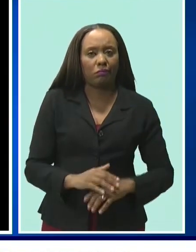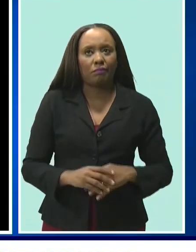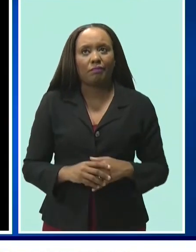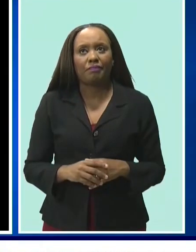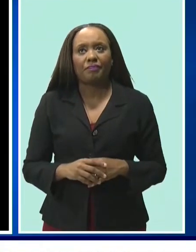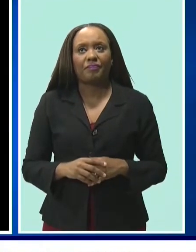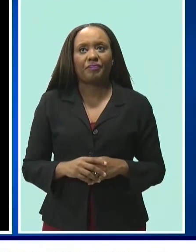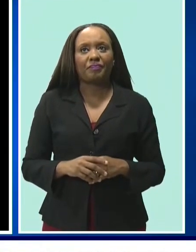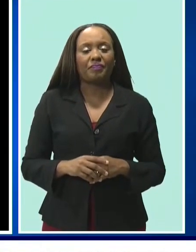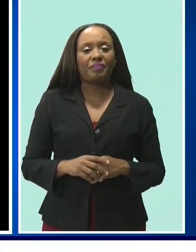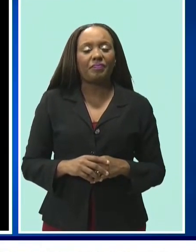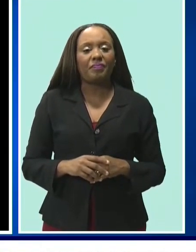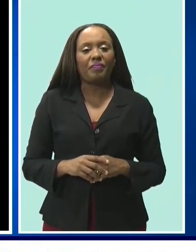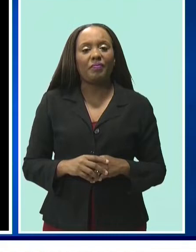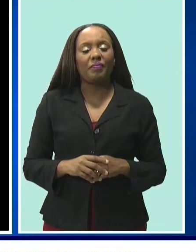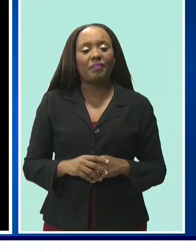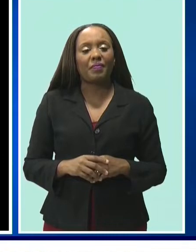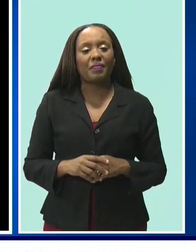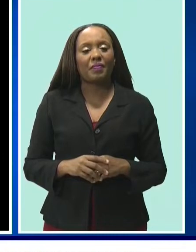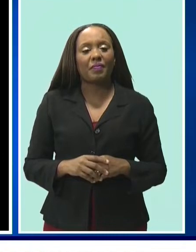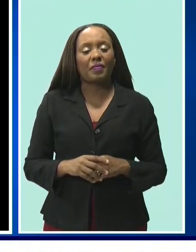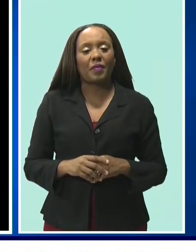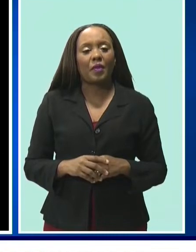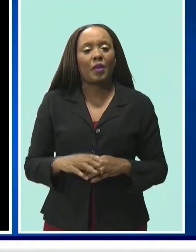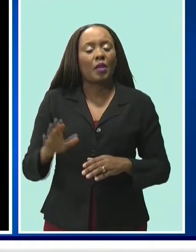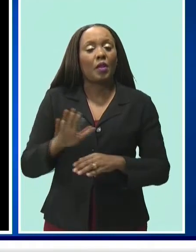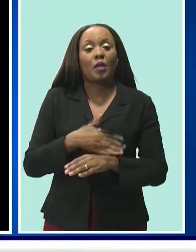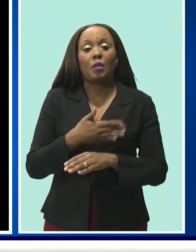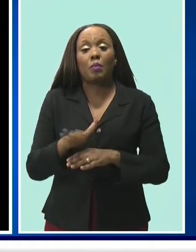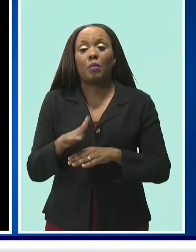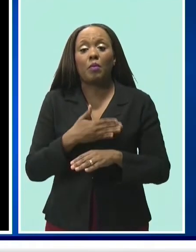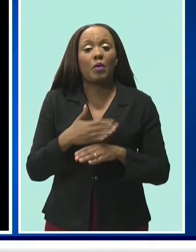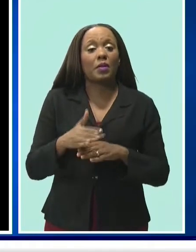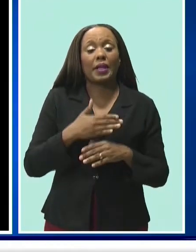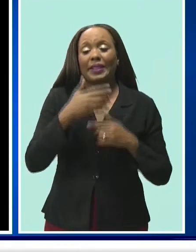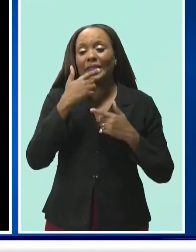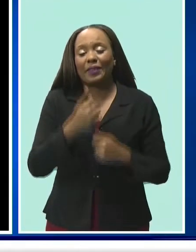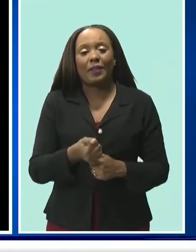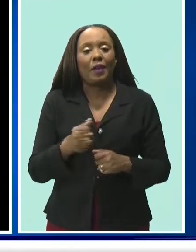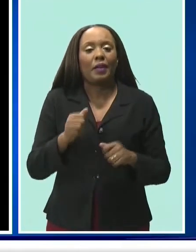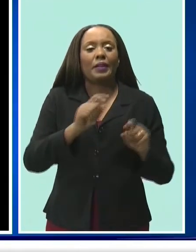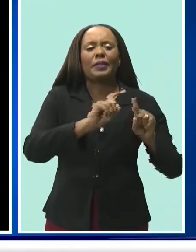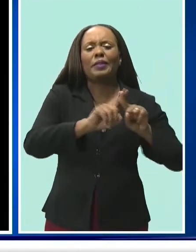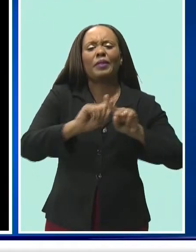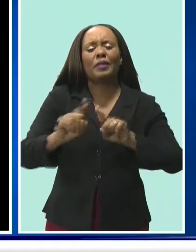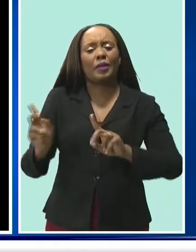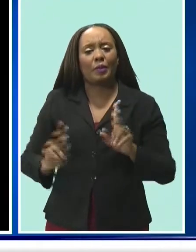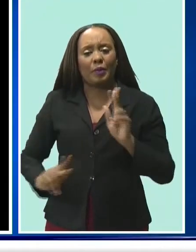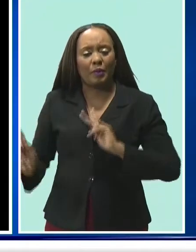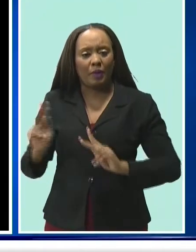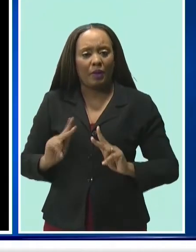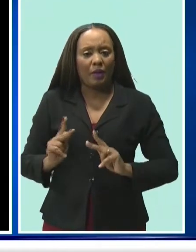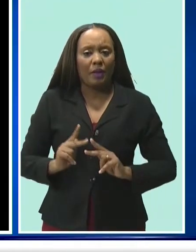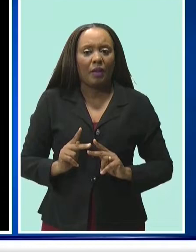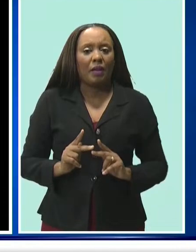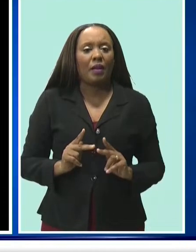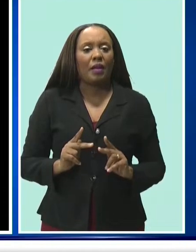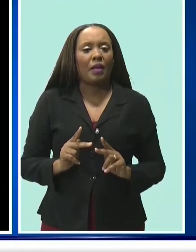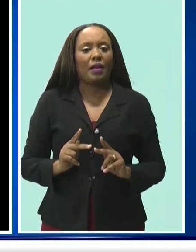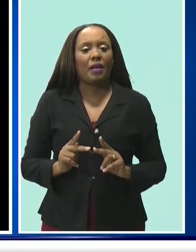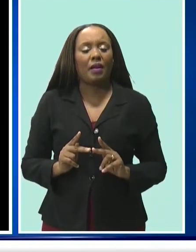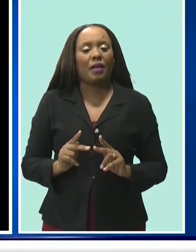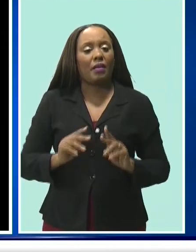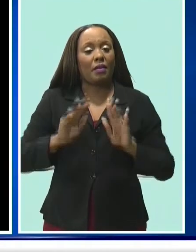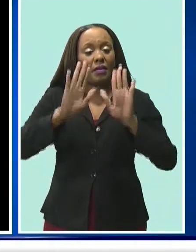music continues to expand their global reach, and their songs have become a cherished part of the Sunday song